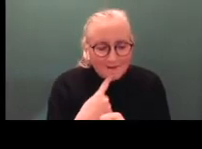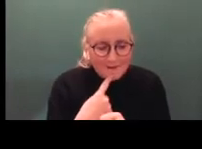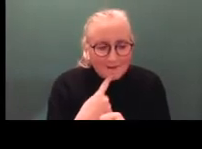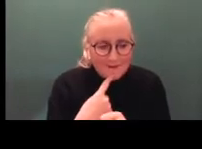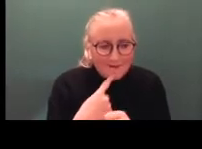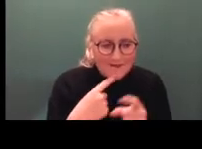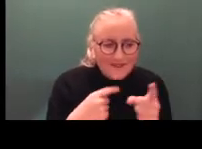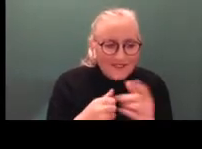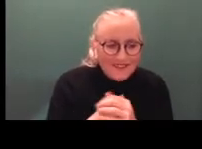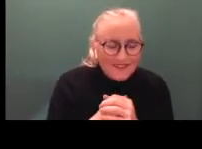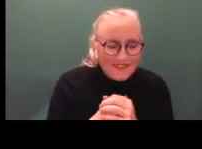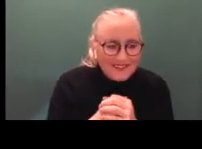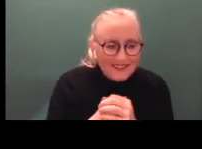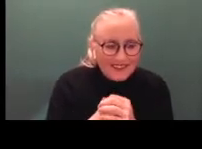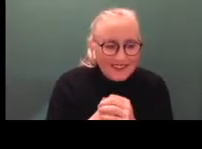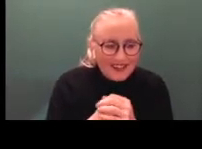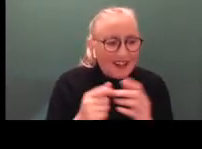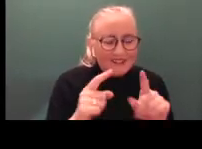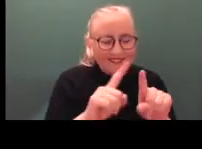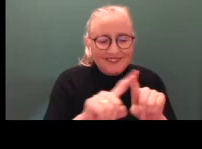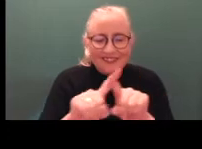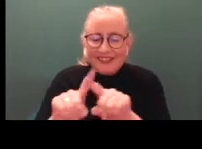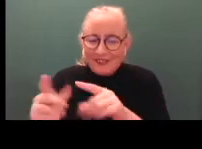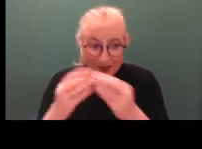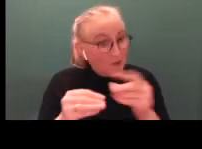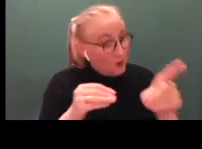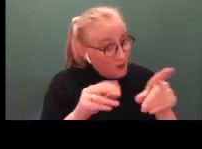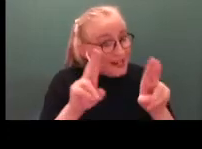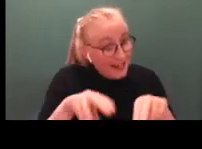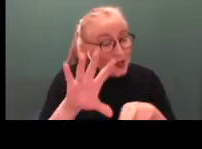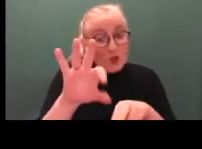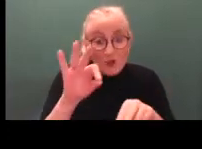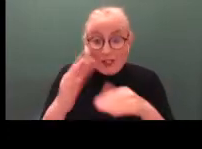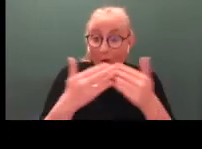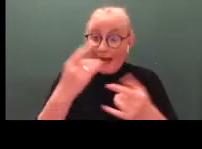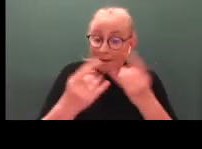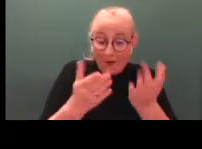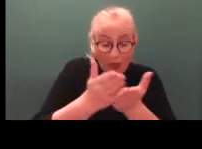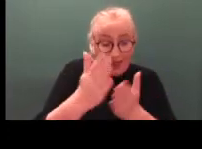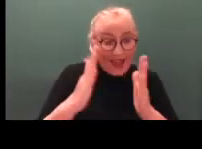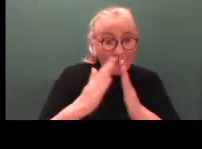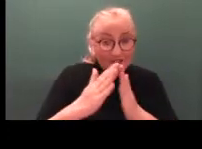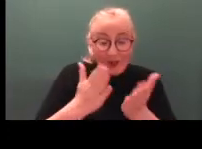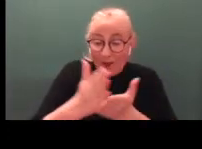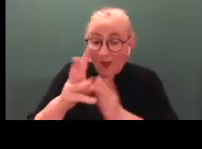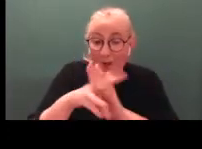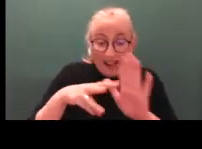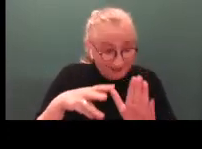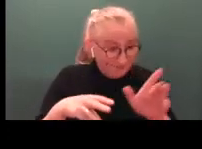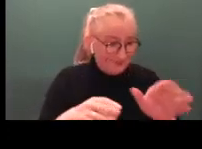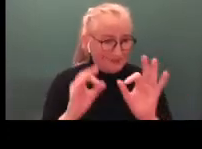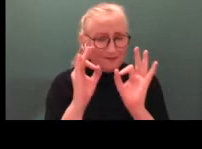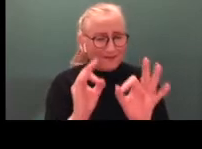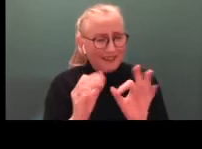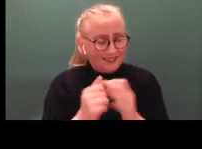Doing activities and stuff. Wow, and you get to choose what's going to happen in the house during the week? Yeah. That's brilliant.